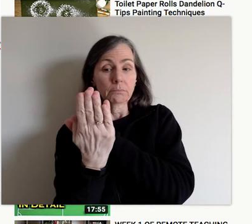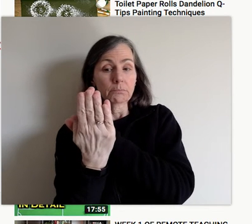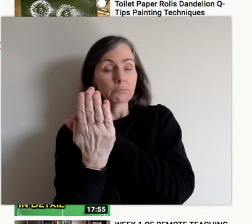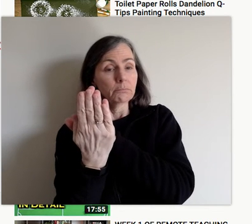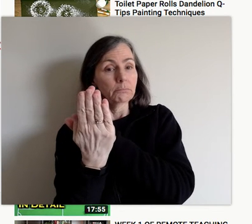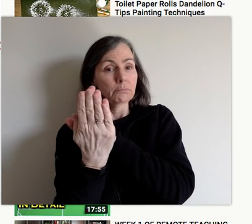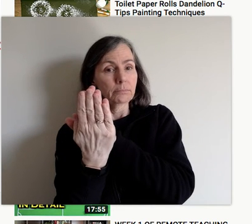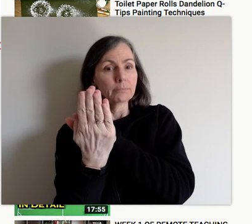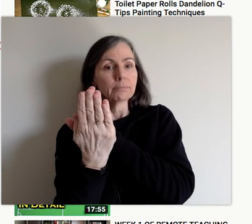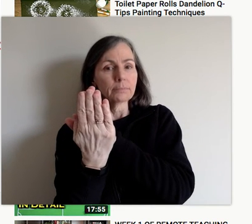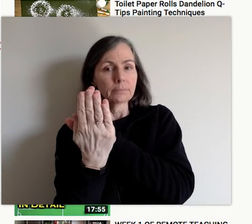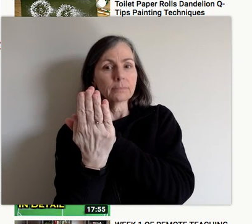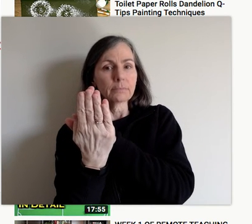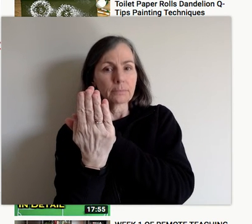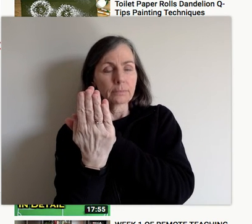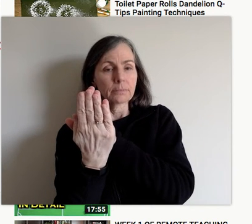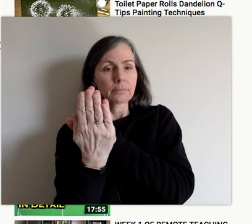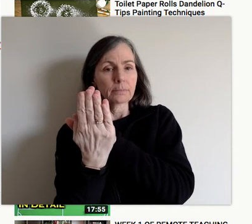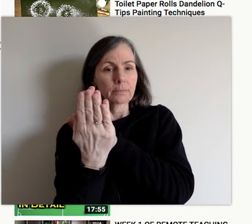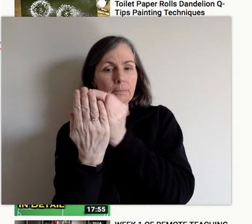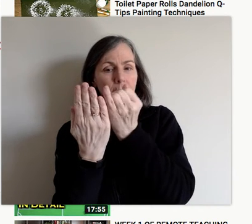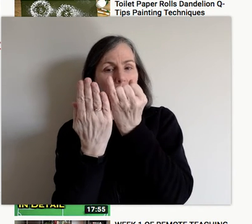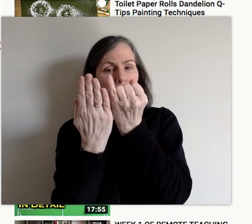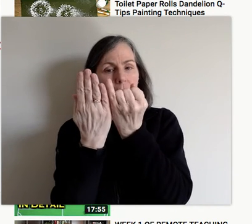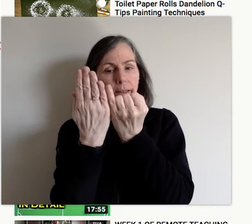over this line,